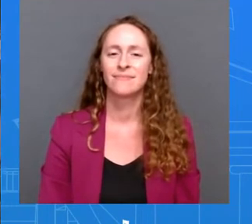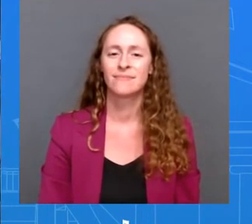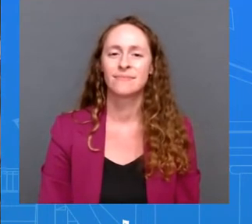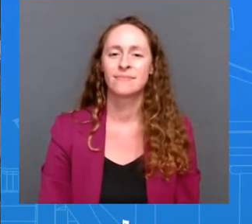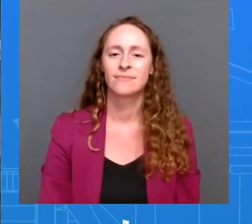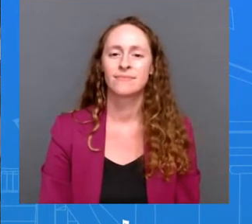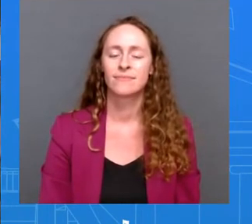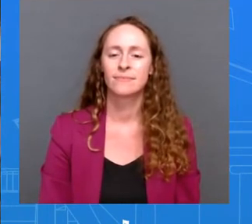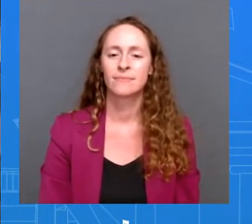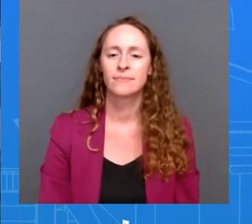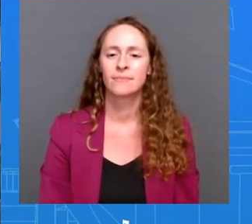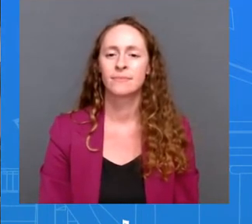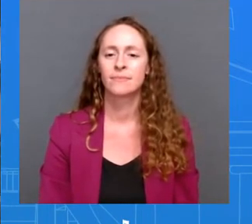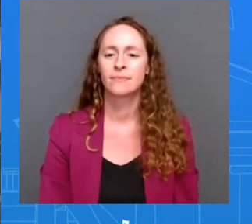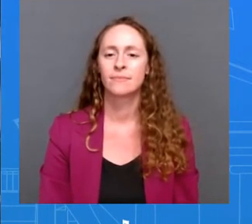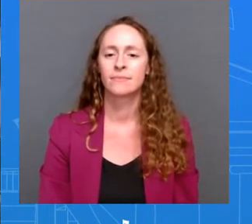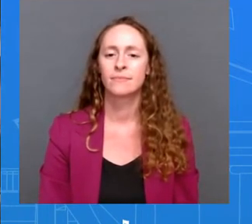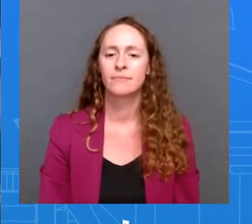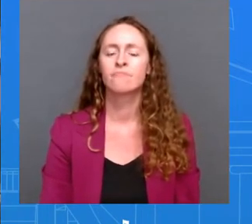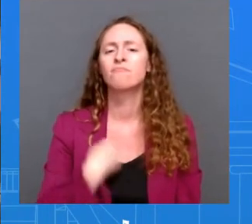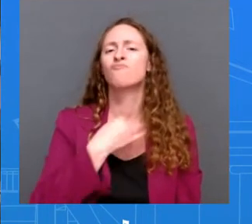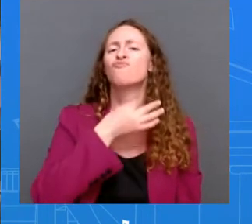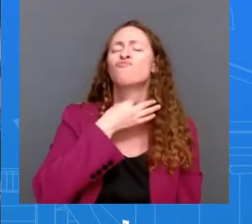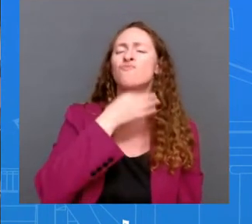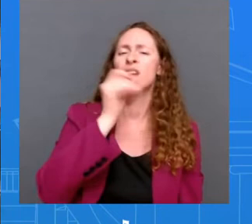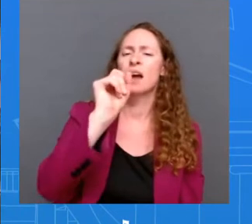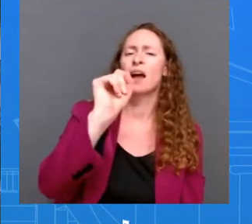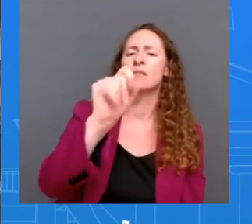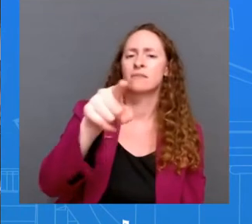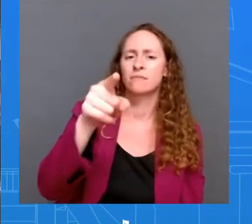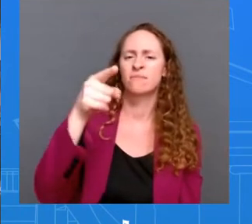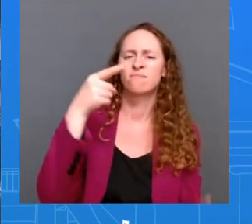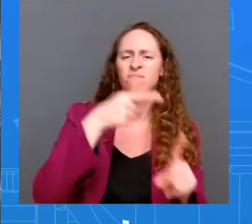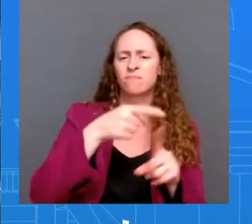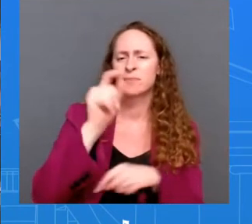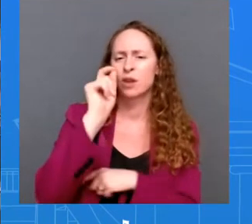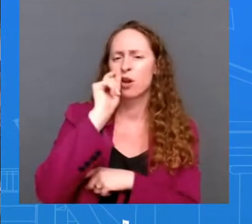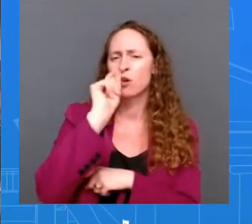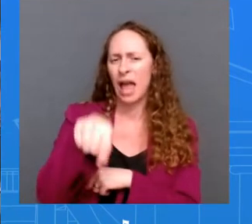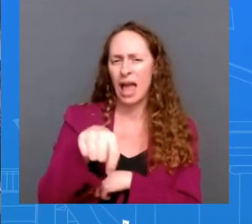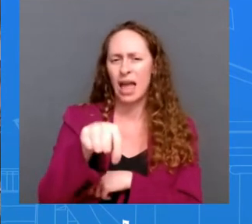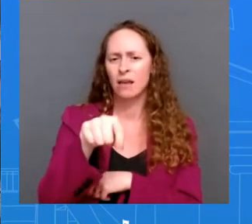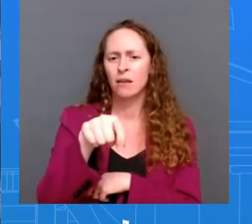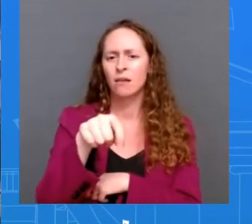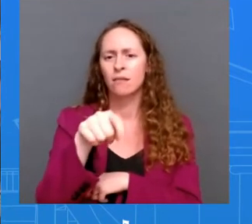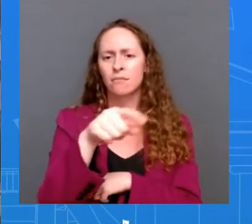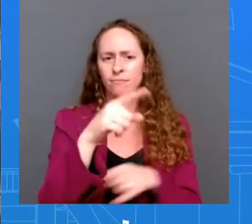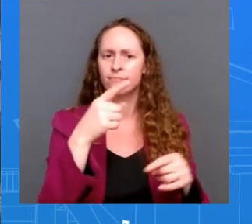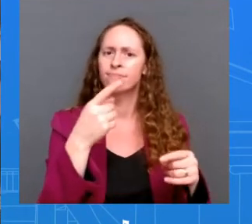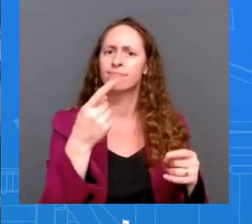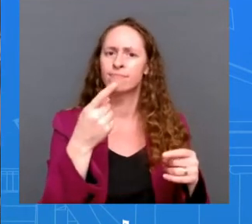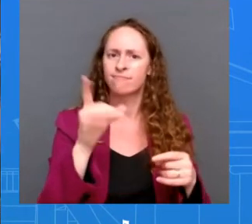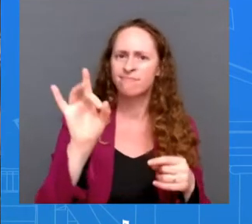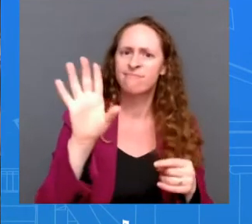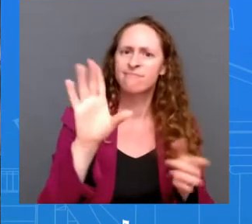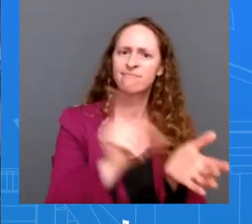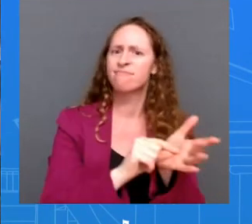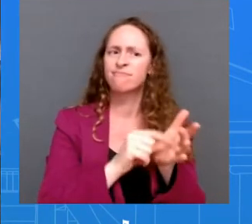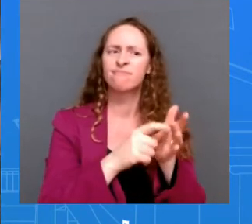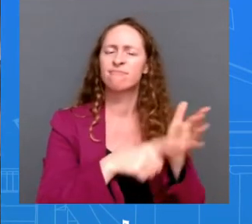So the U.S. is coming under, you're saying, like a whole fabricated, you know, propaganda narrative is being